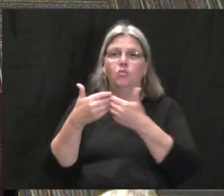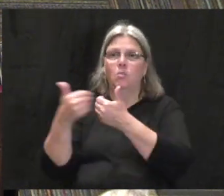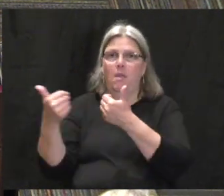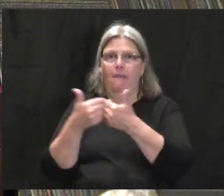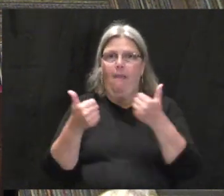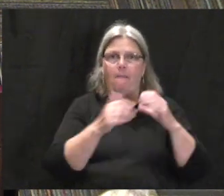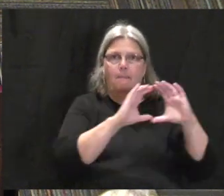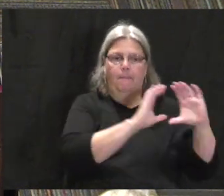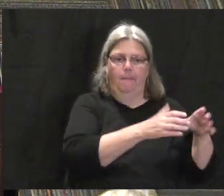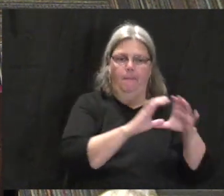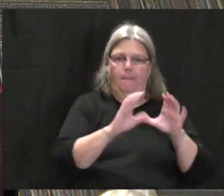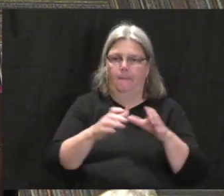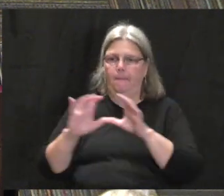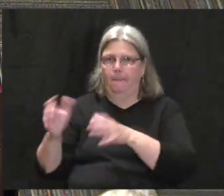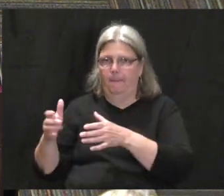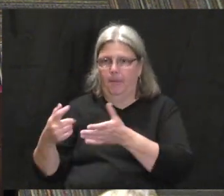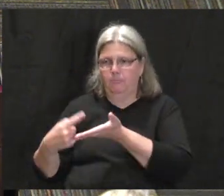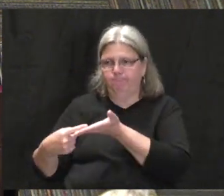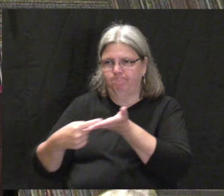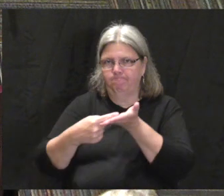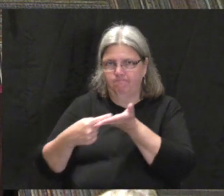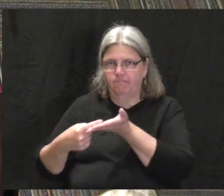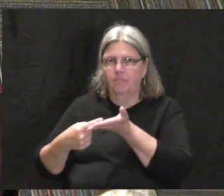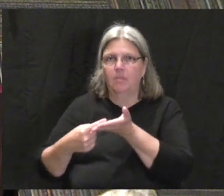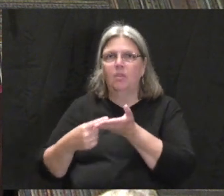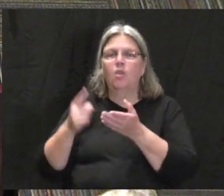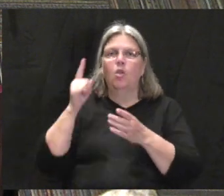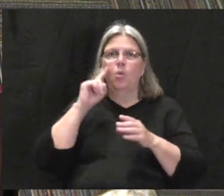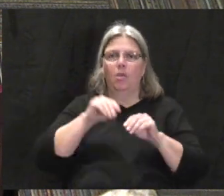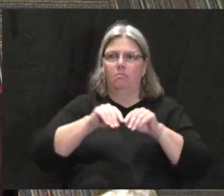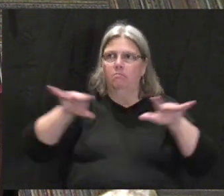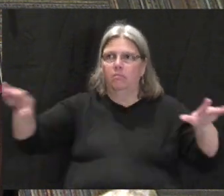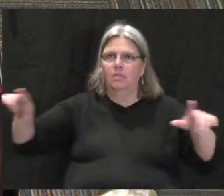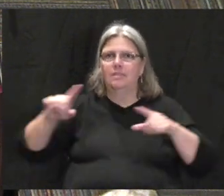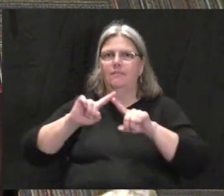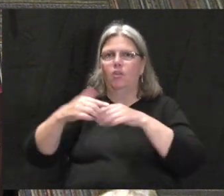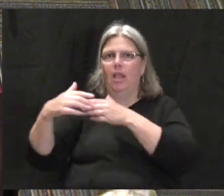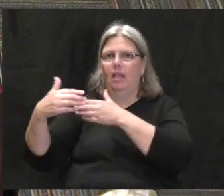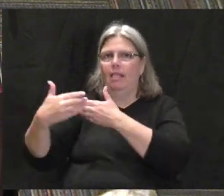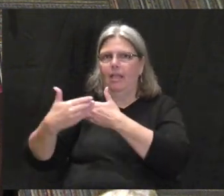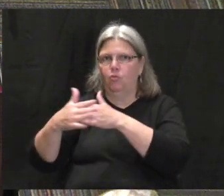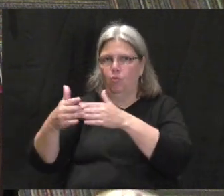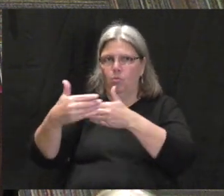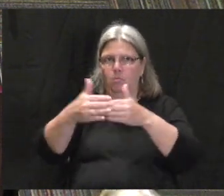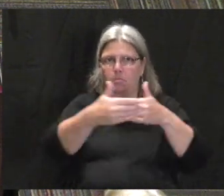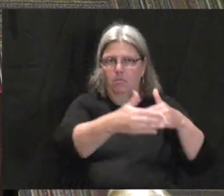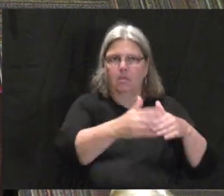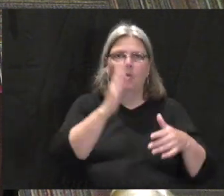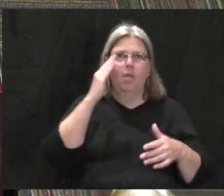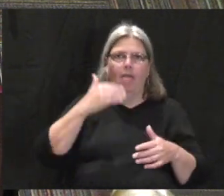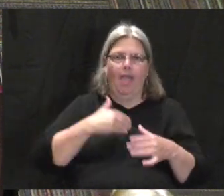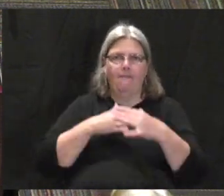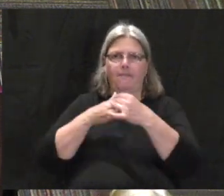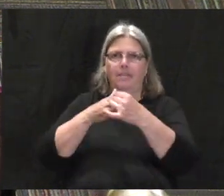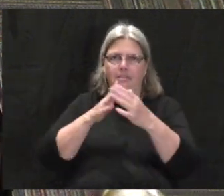down all of your comments, questions, concerns. All of that will eventually be typed up, put on